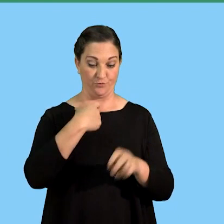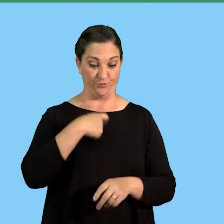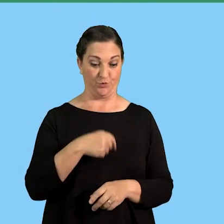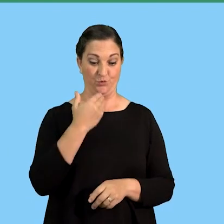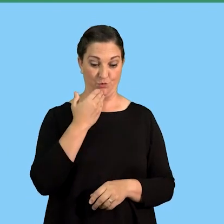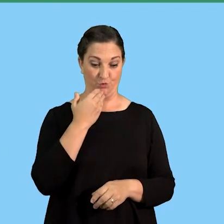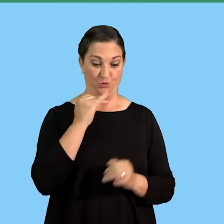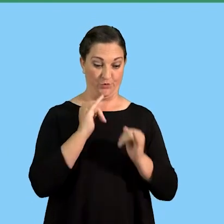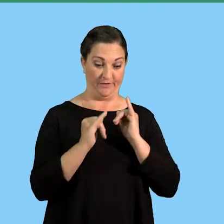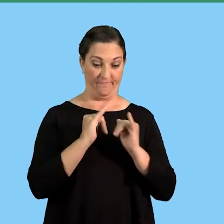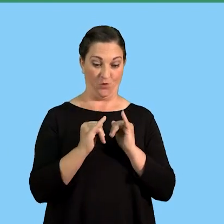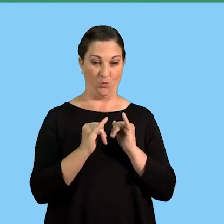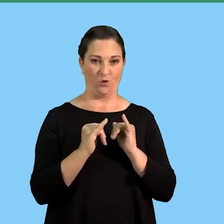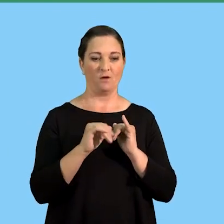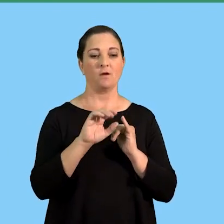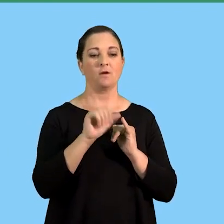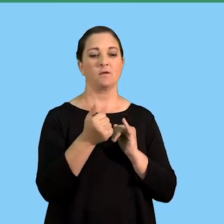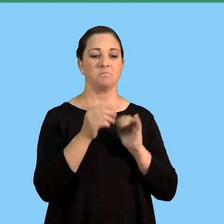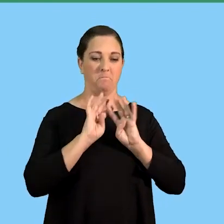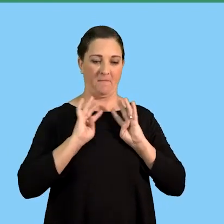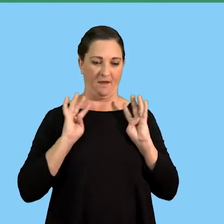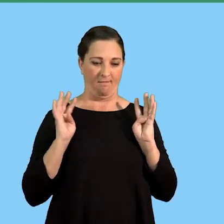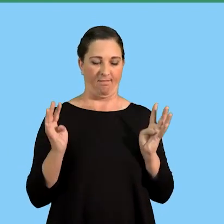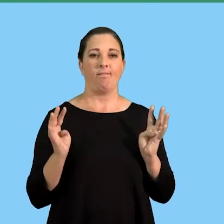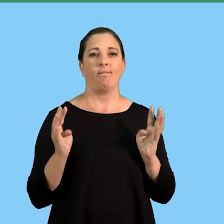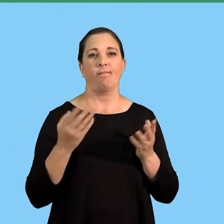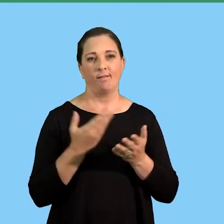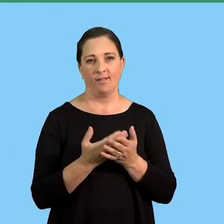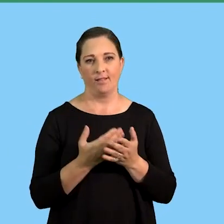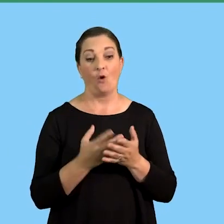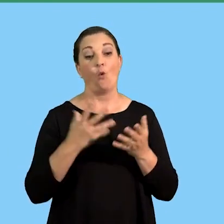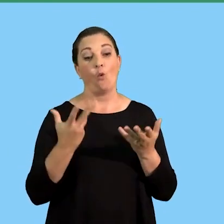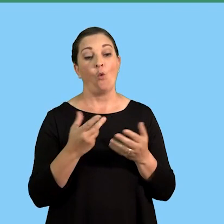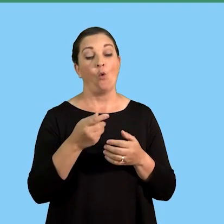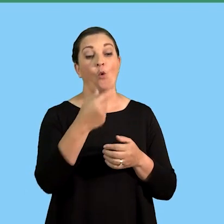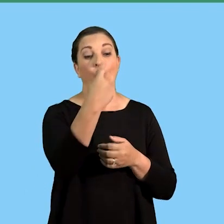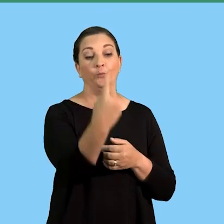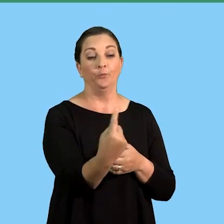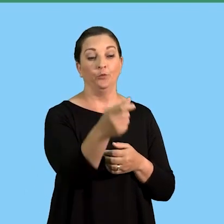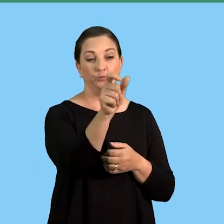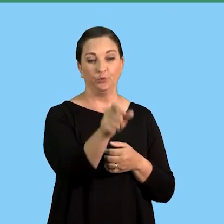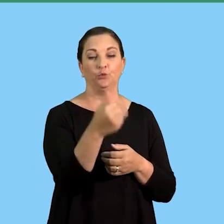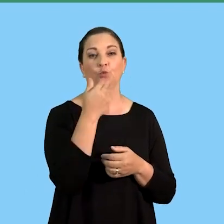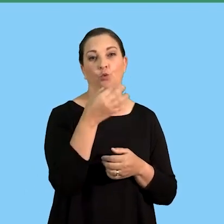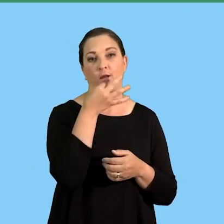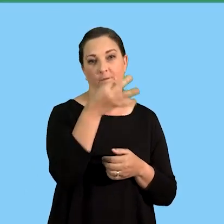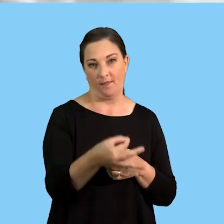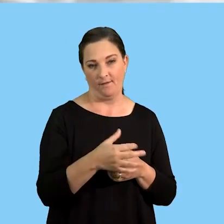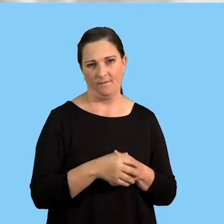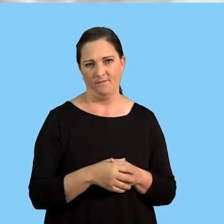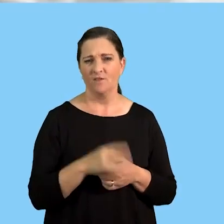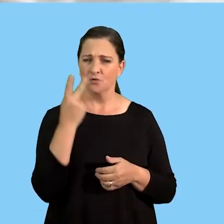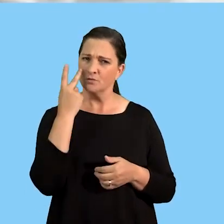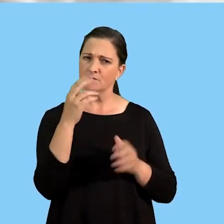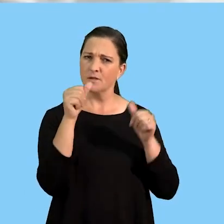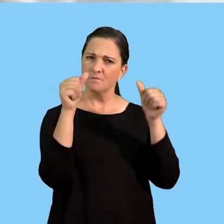the interviewer or the interview panel and an interviewee or the applicant. Now,